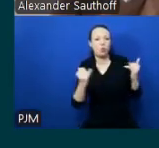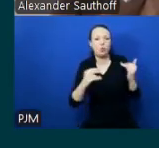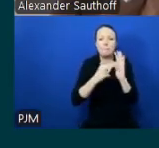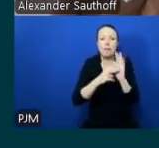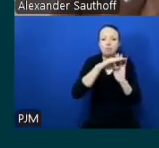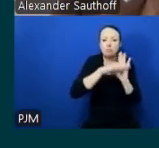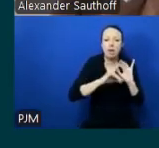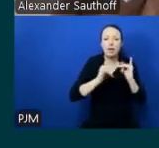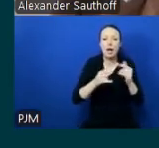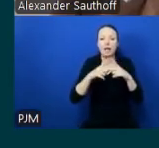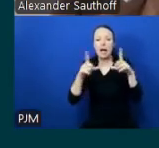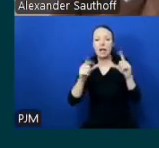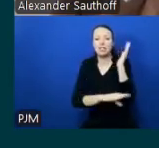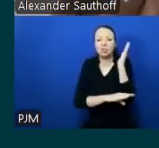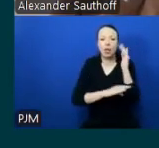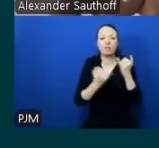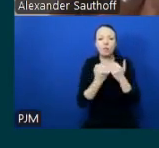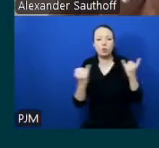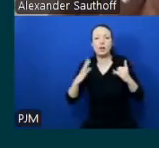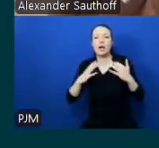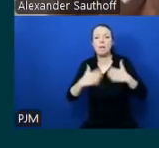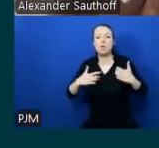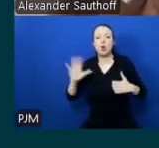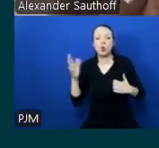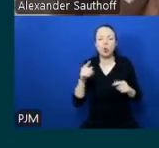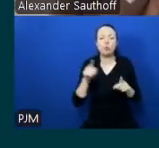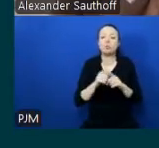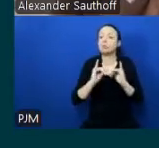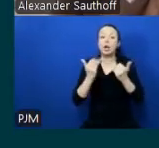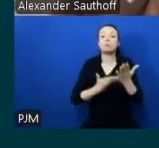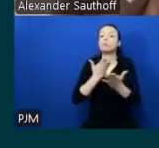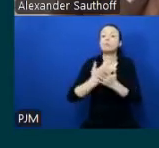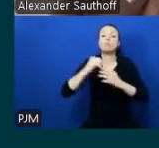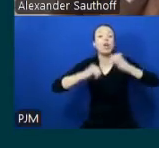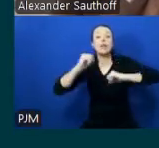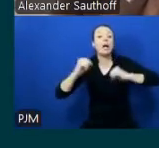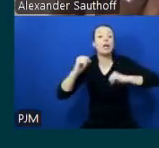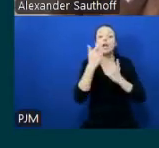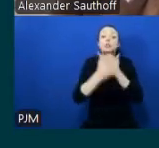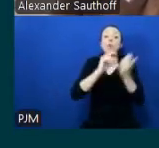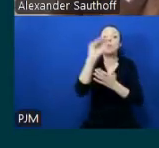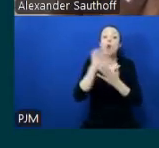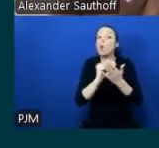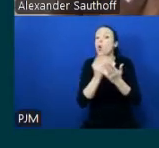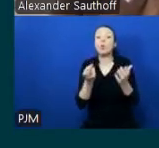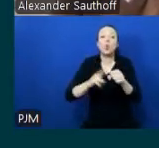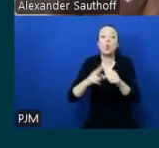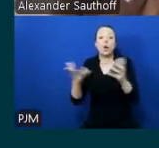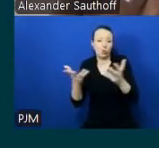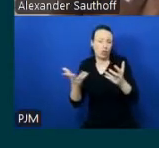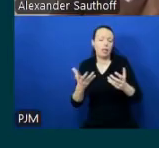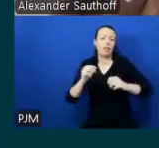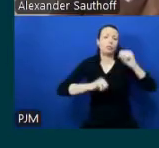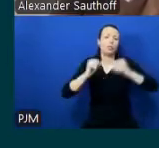be integrated into public tenders, and all to make sure that green infrastructure delivers